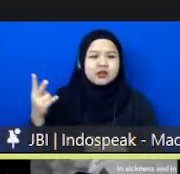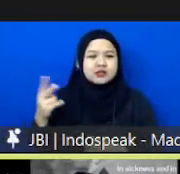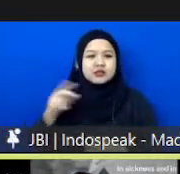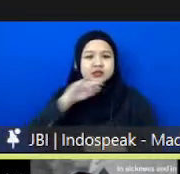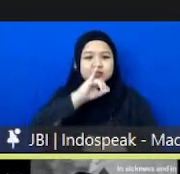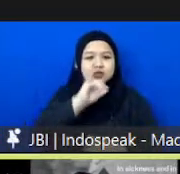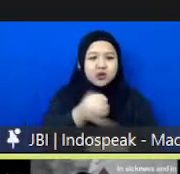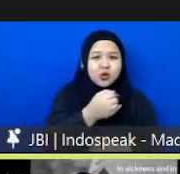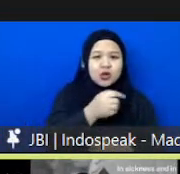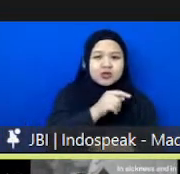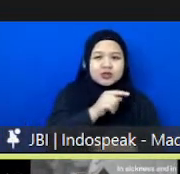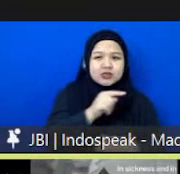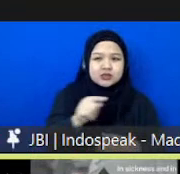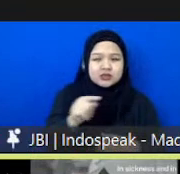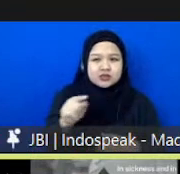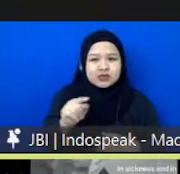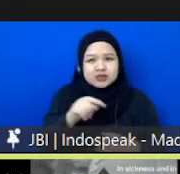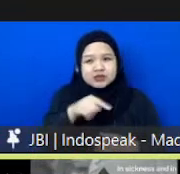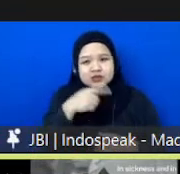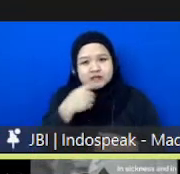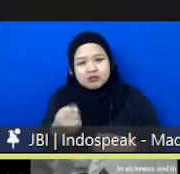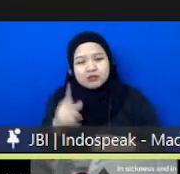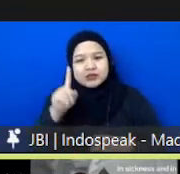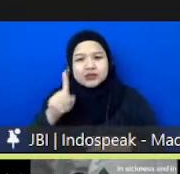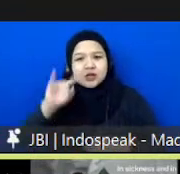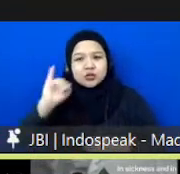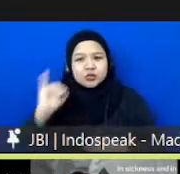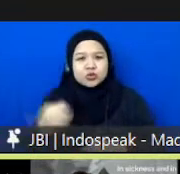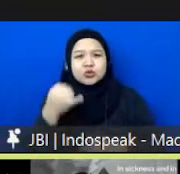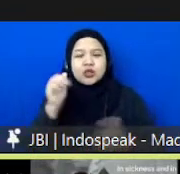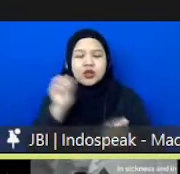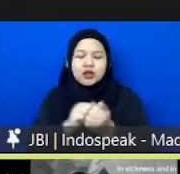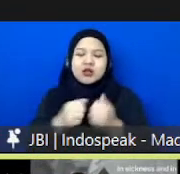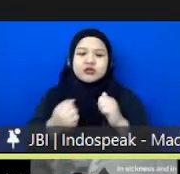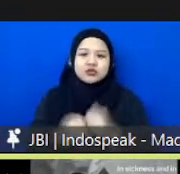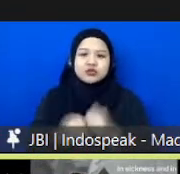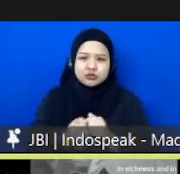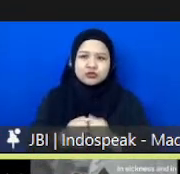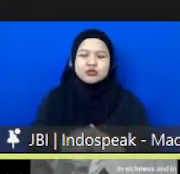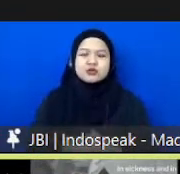to reach that 1 million case. But then